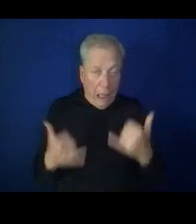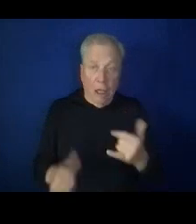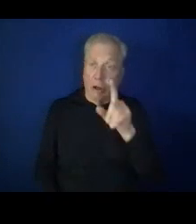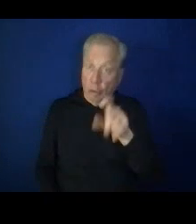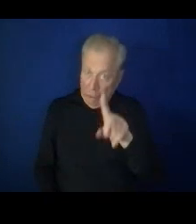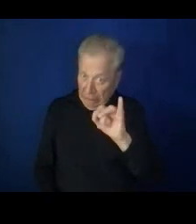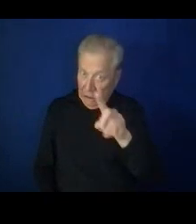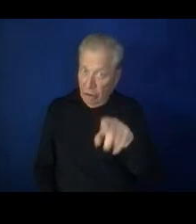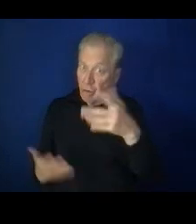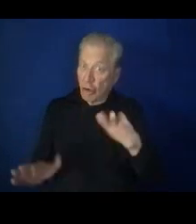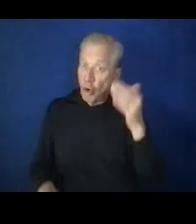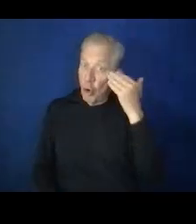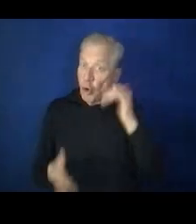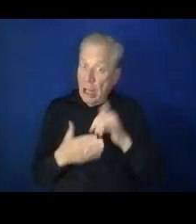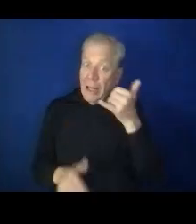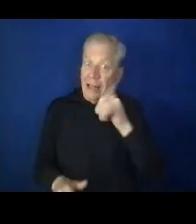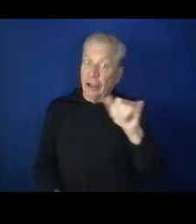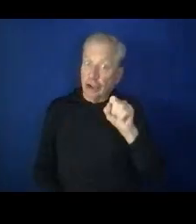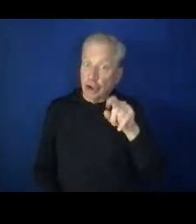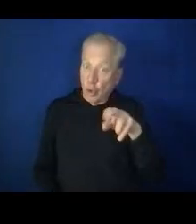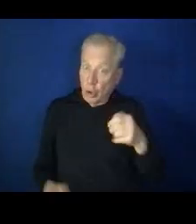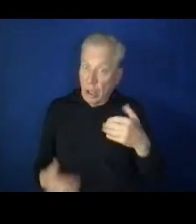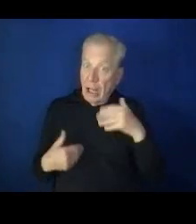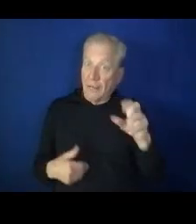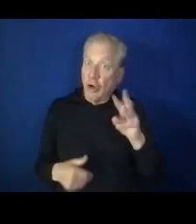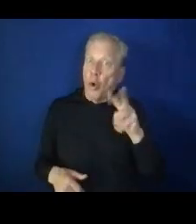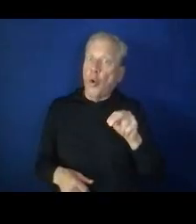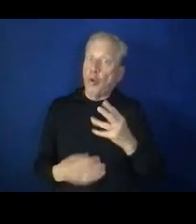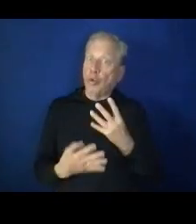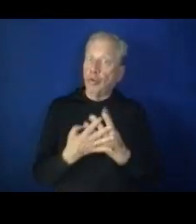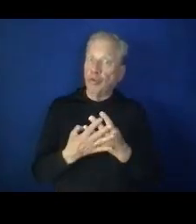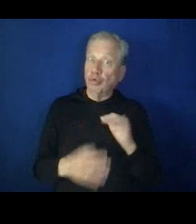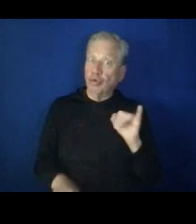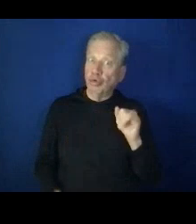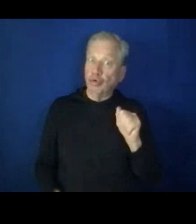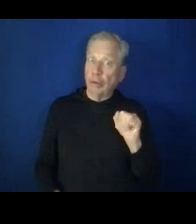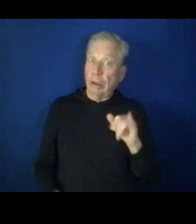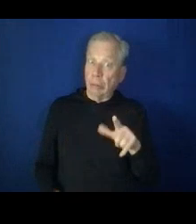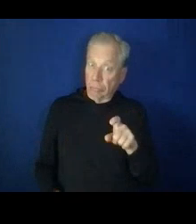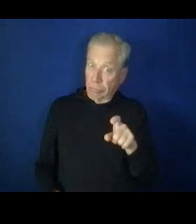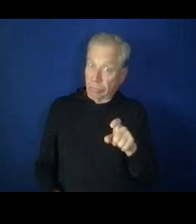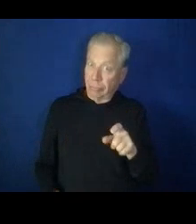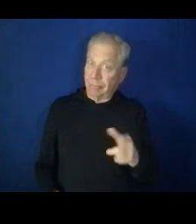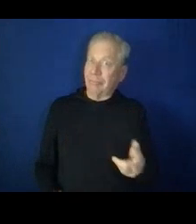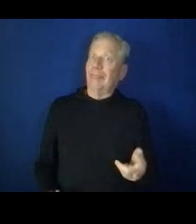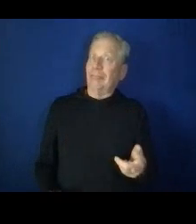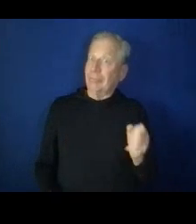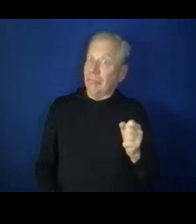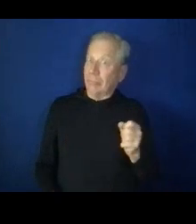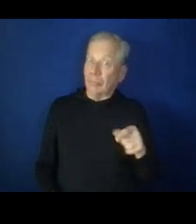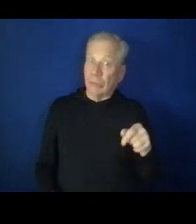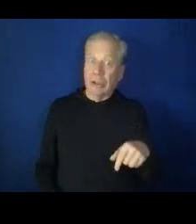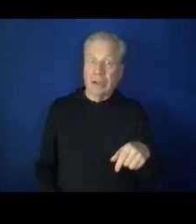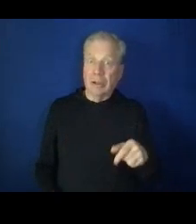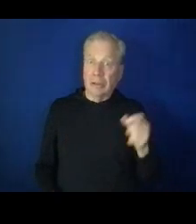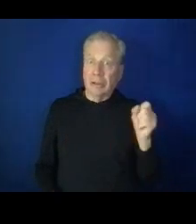that Yellowstone has its own jail? Some folks get that. Yeah, up in Mammoth.